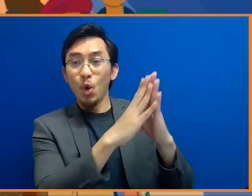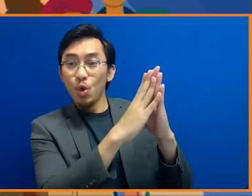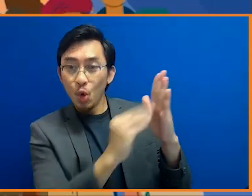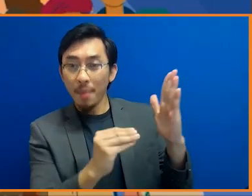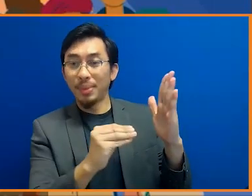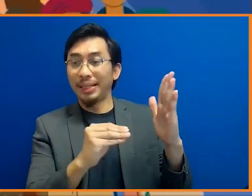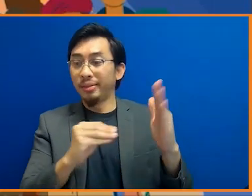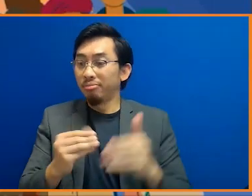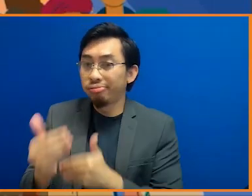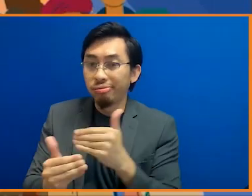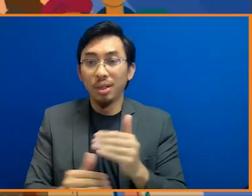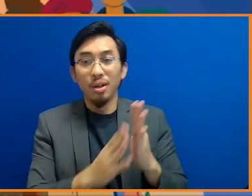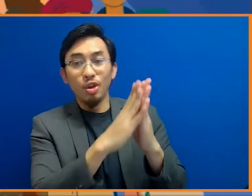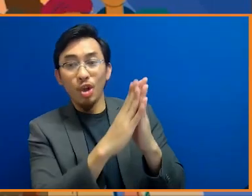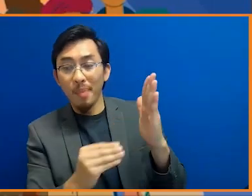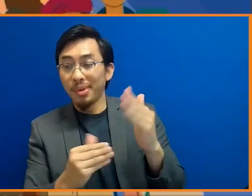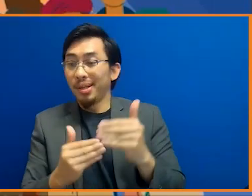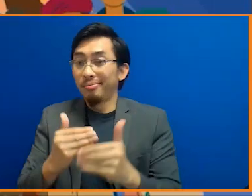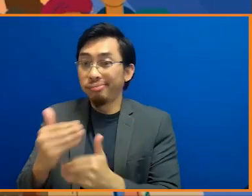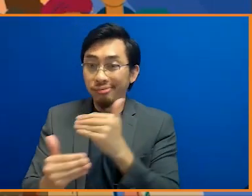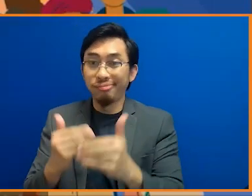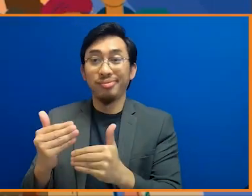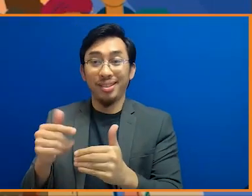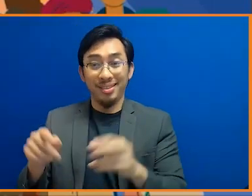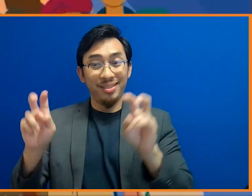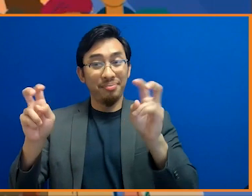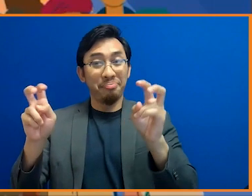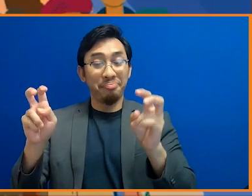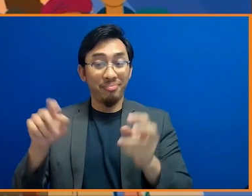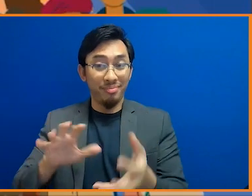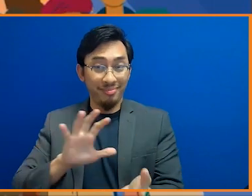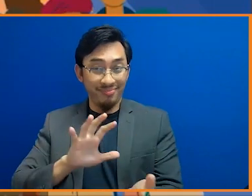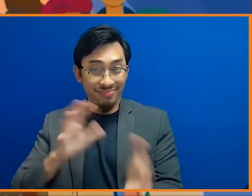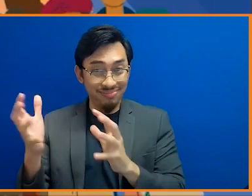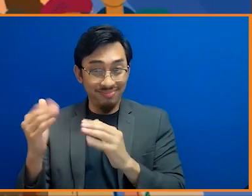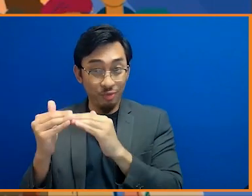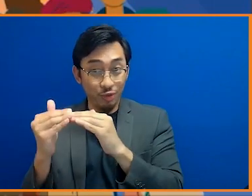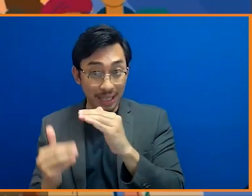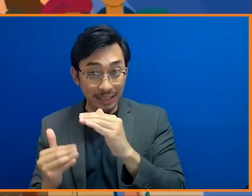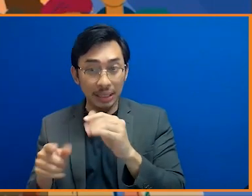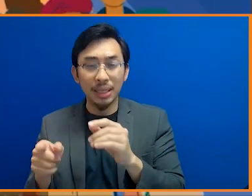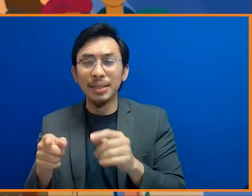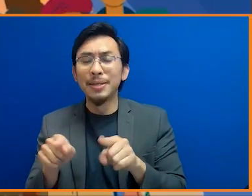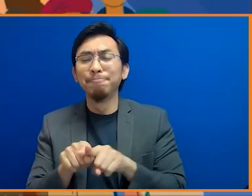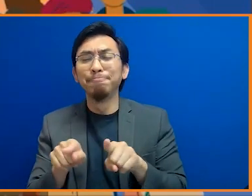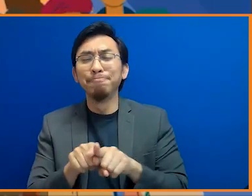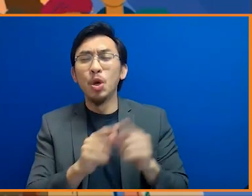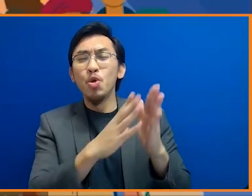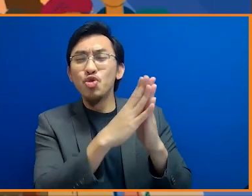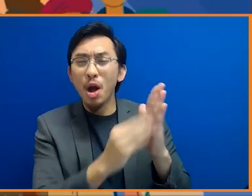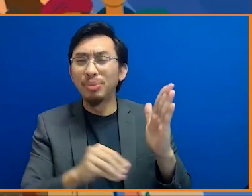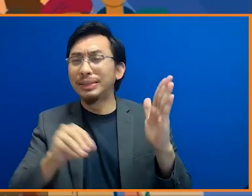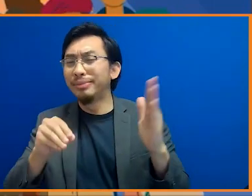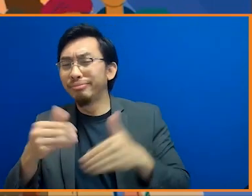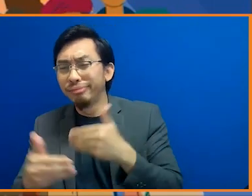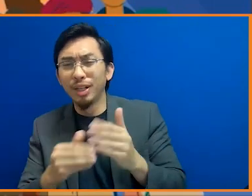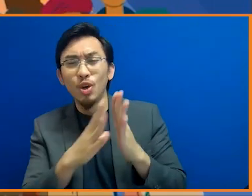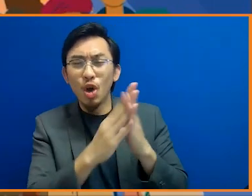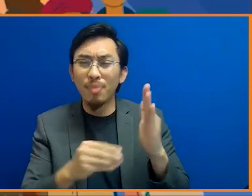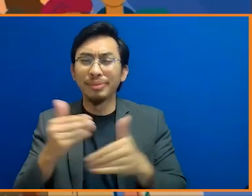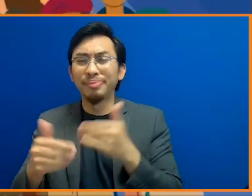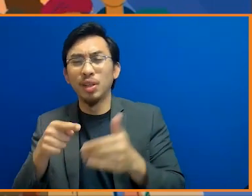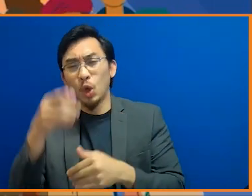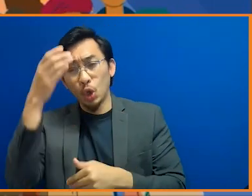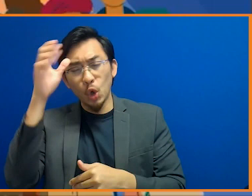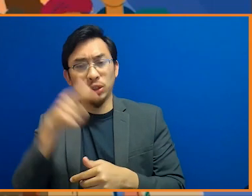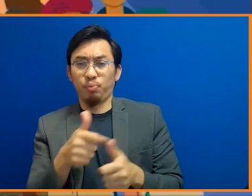having a copy and paste action in disaster risk reduction. What I mean in copy and paste, like if you think